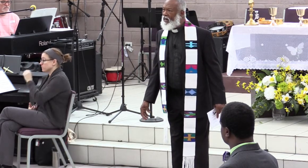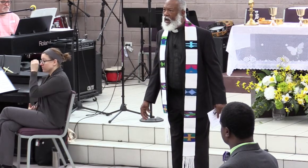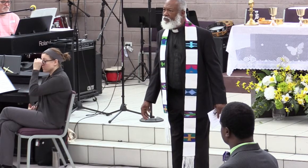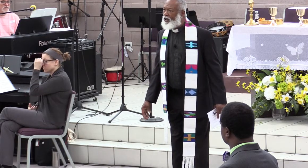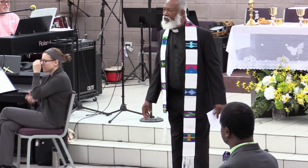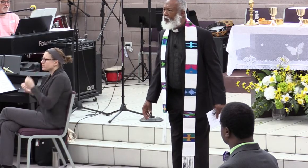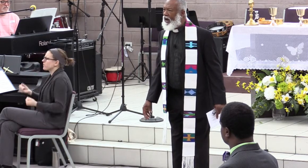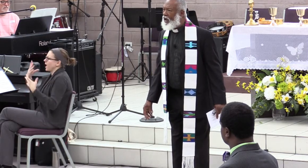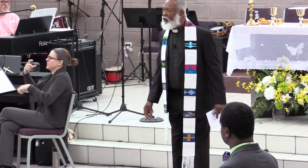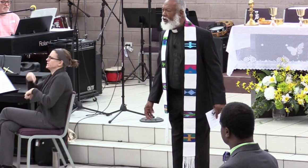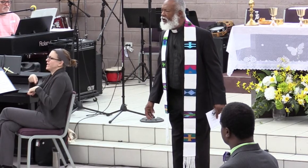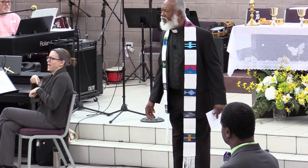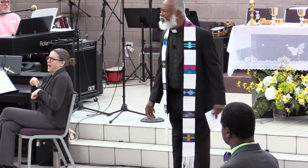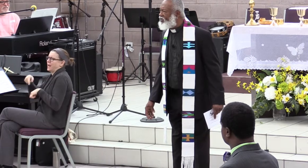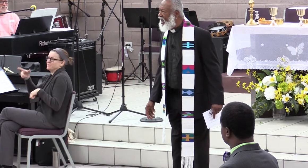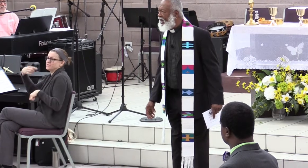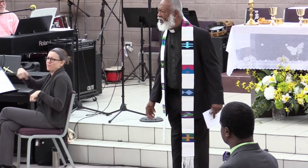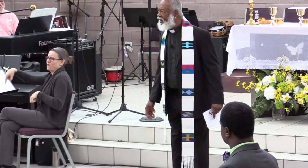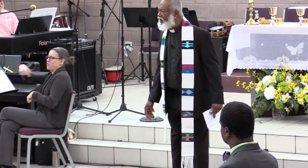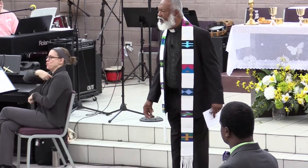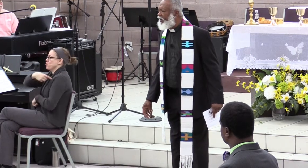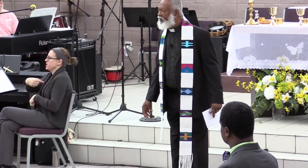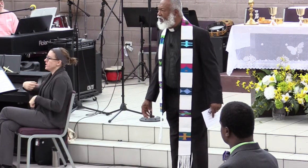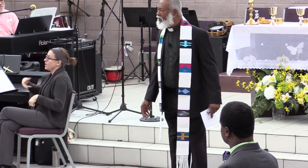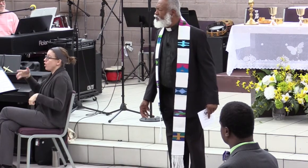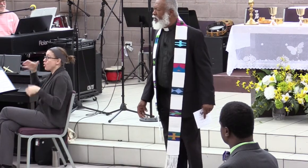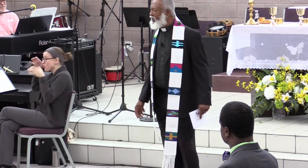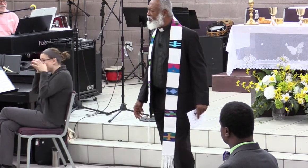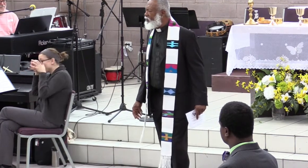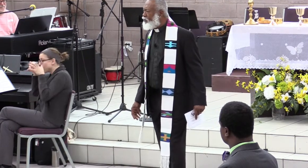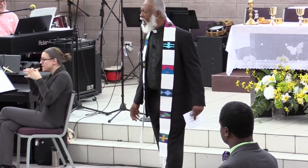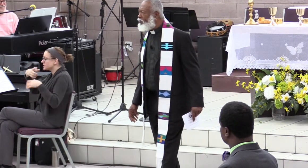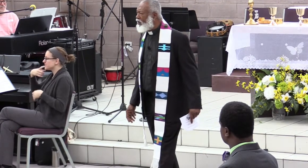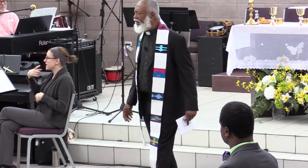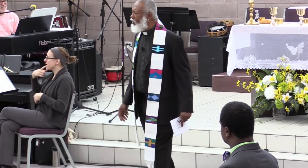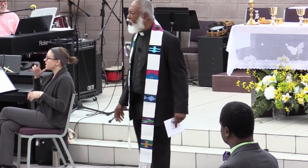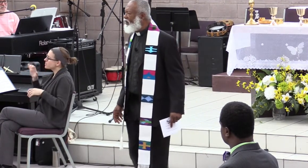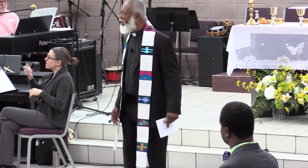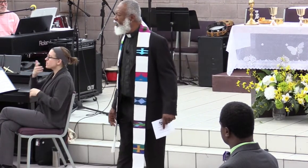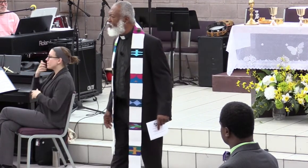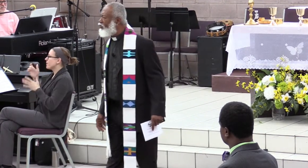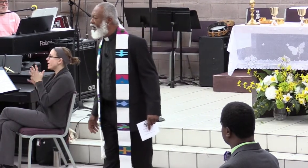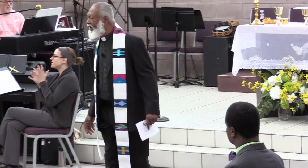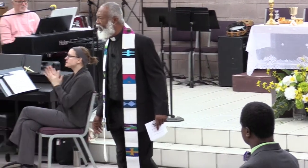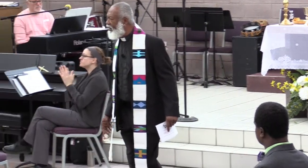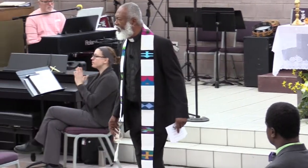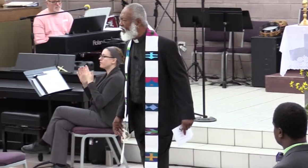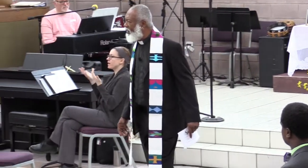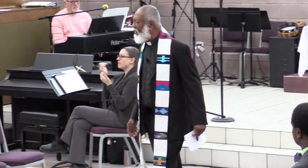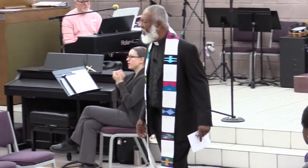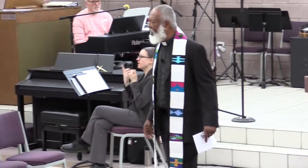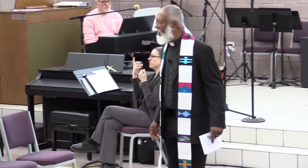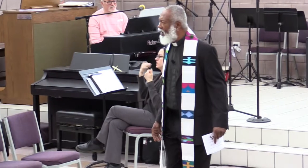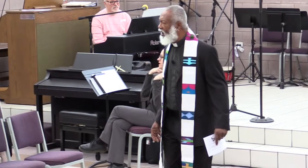How many times have you and I heard and said that the best Bible anyone could ever read,